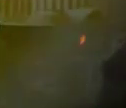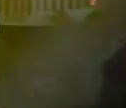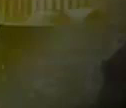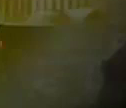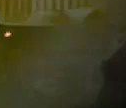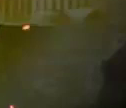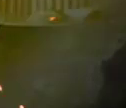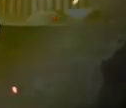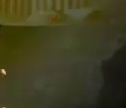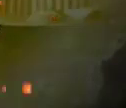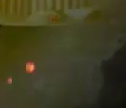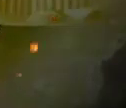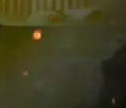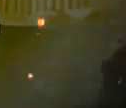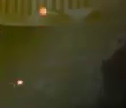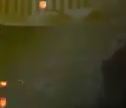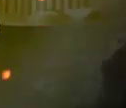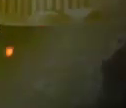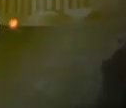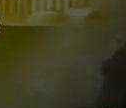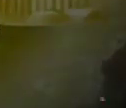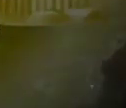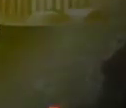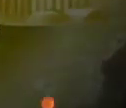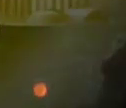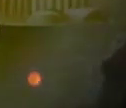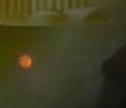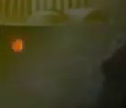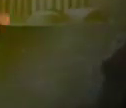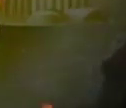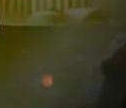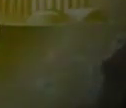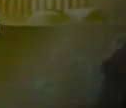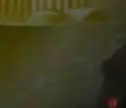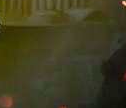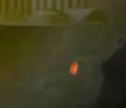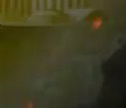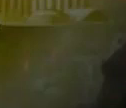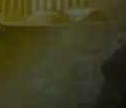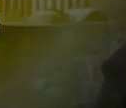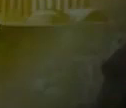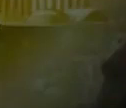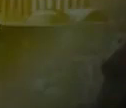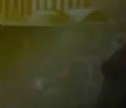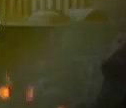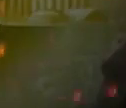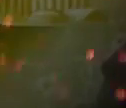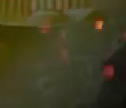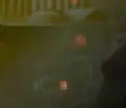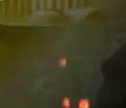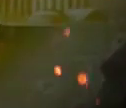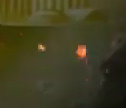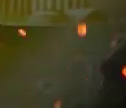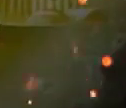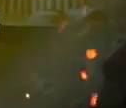be. That heaven and earth will be a continuum. There wouldn't be a separation. Sin will not bring these